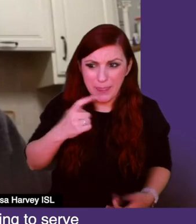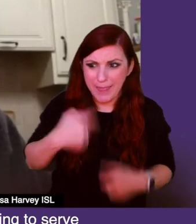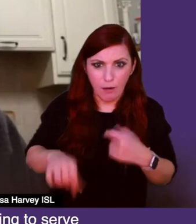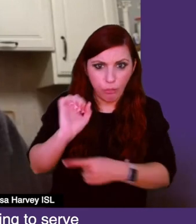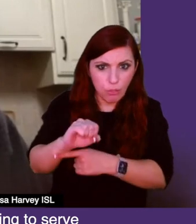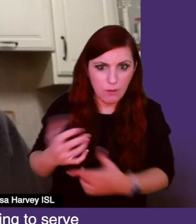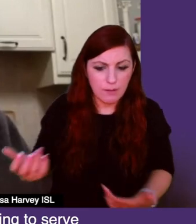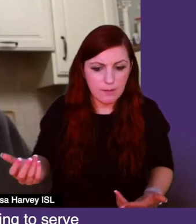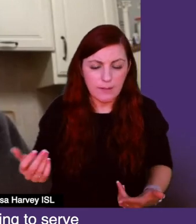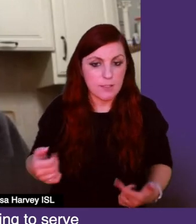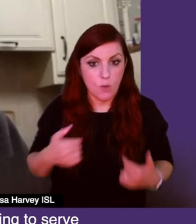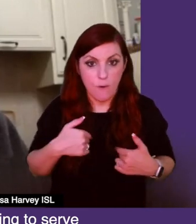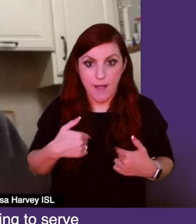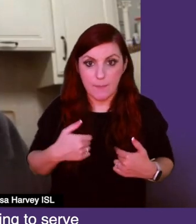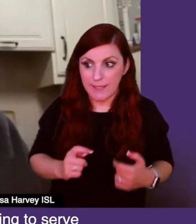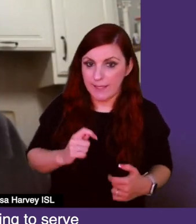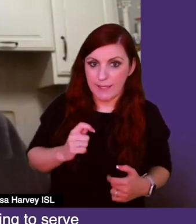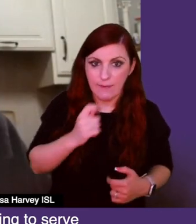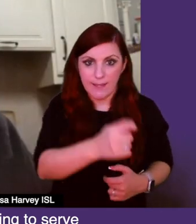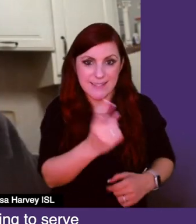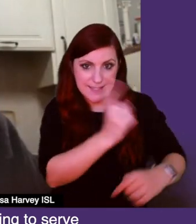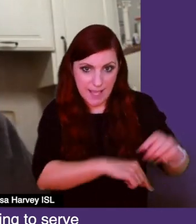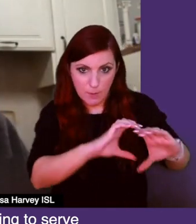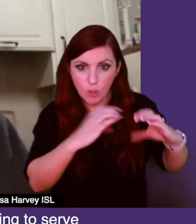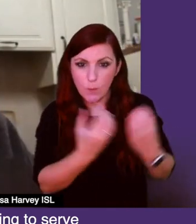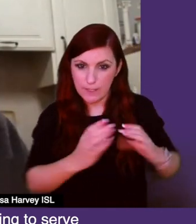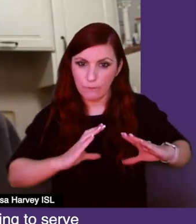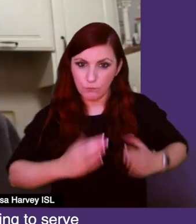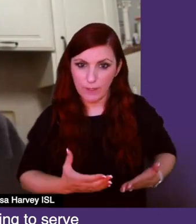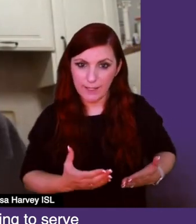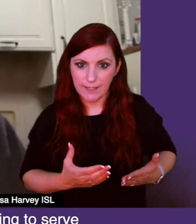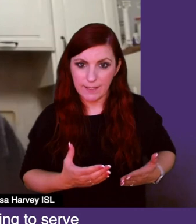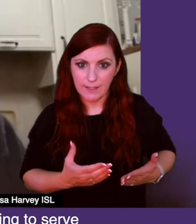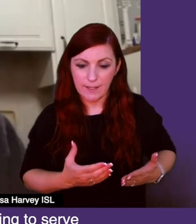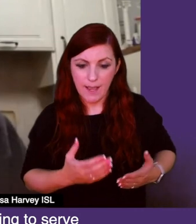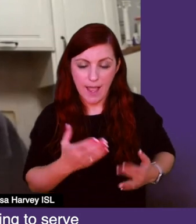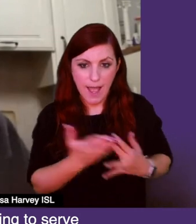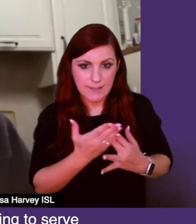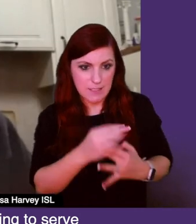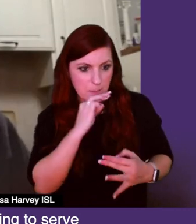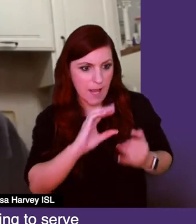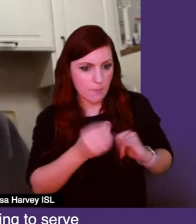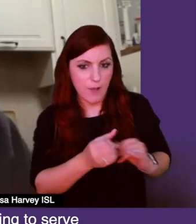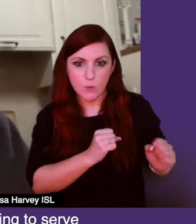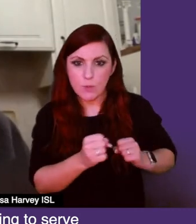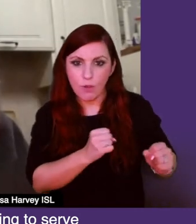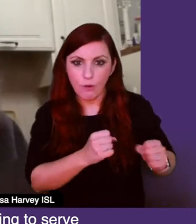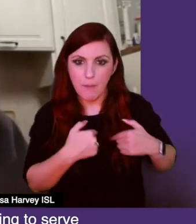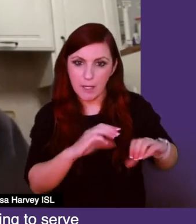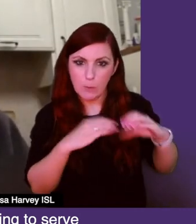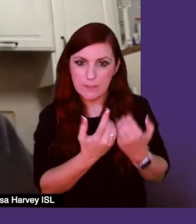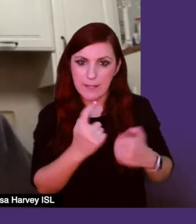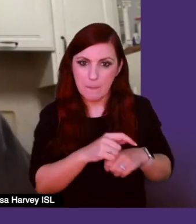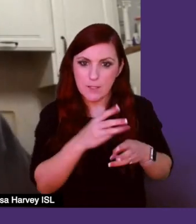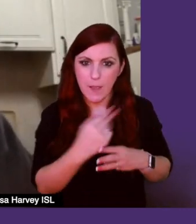by providing this service for free to disabled people, I'm trying to serve my community in the way that I know how, and that's by sharing